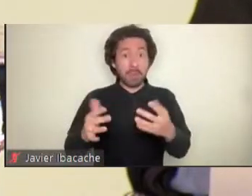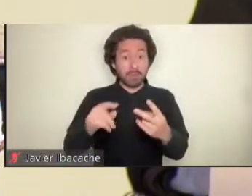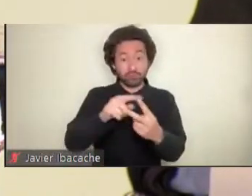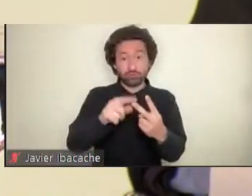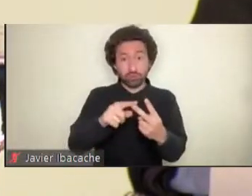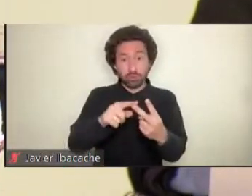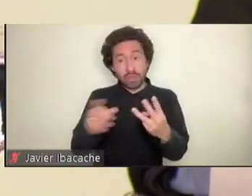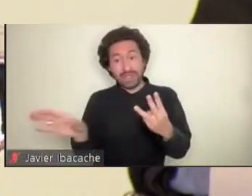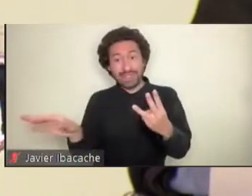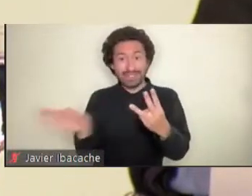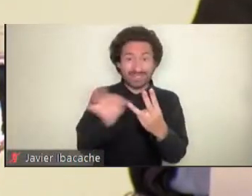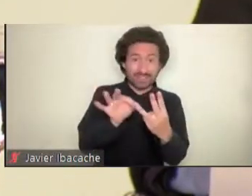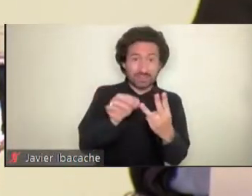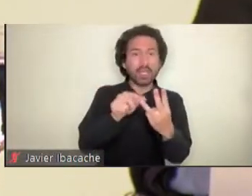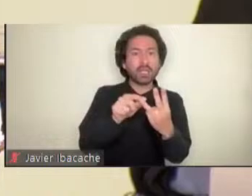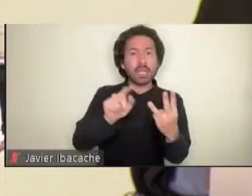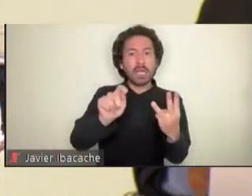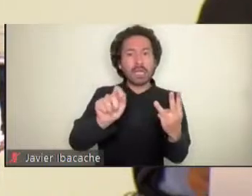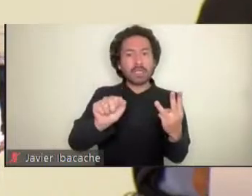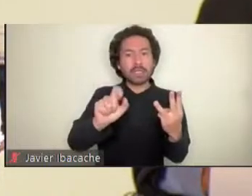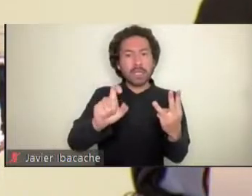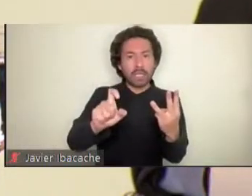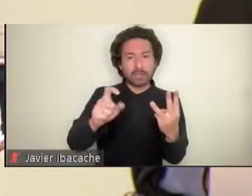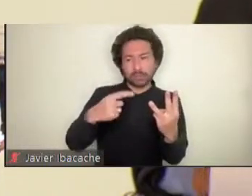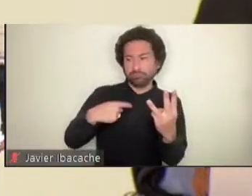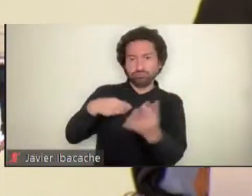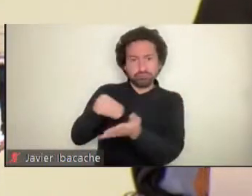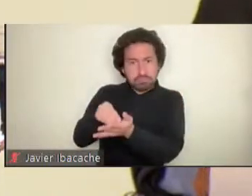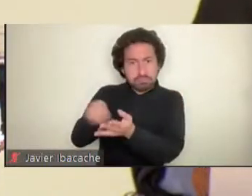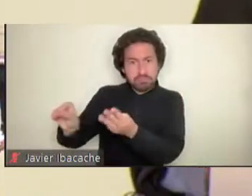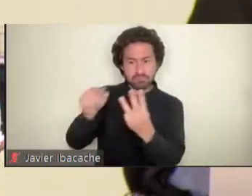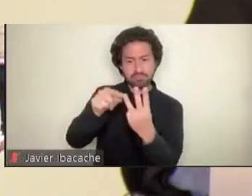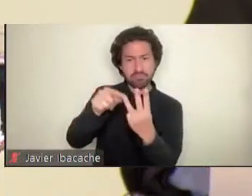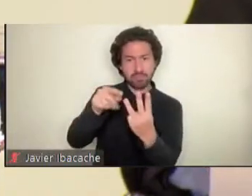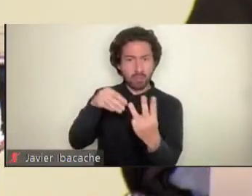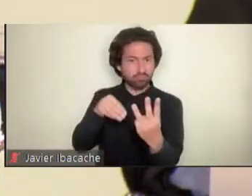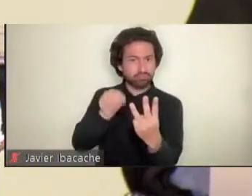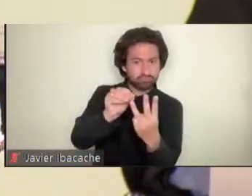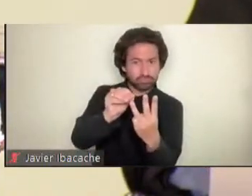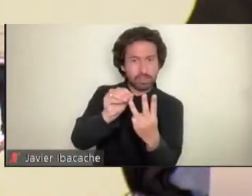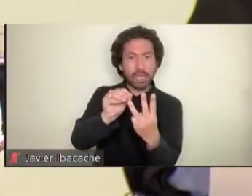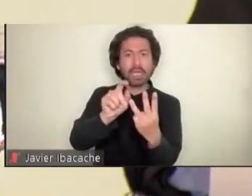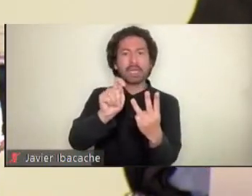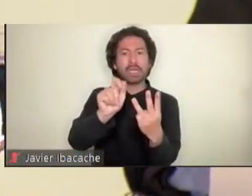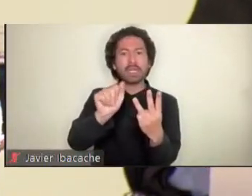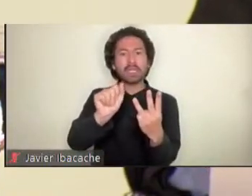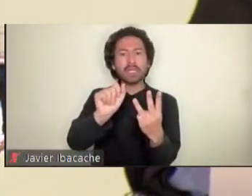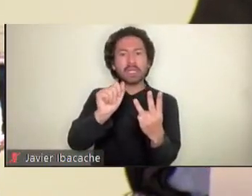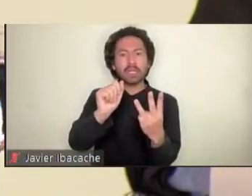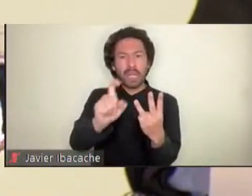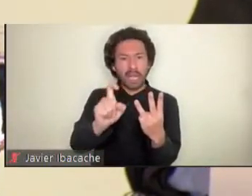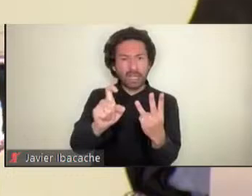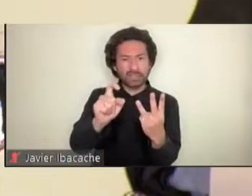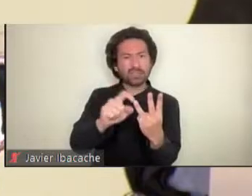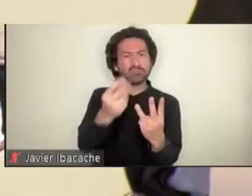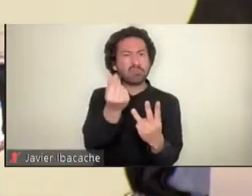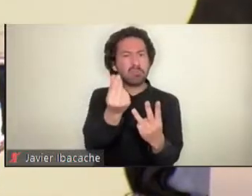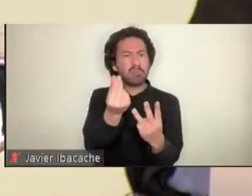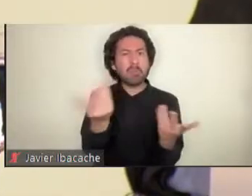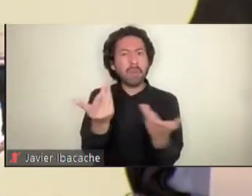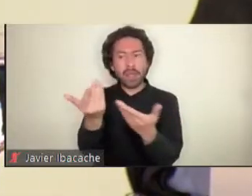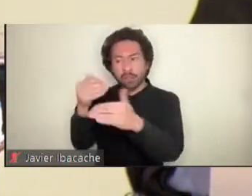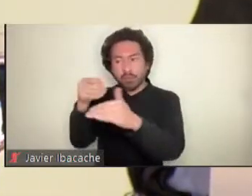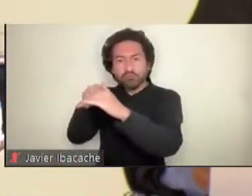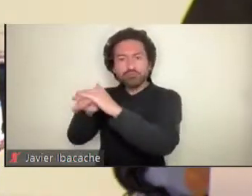you can agree on the fact that a third party can charge you a tax, and